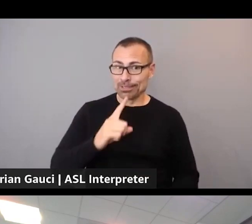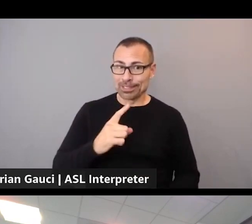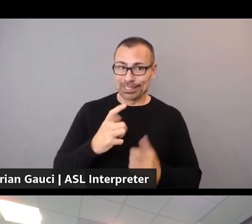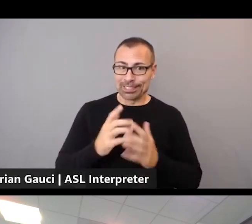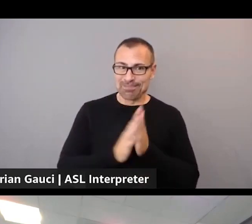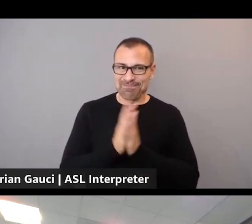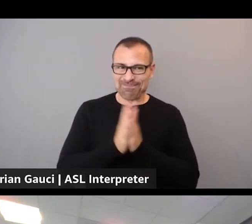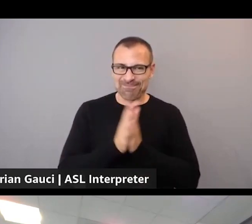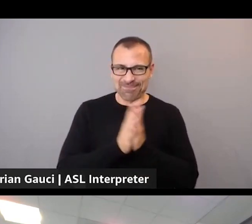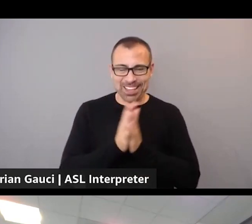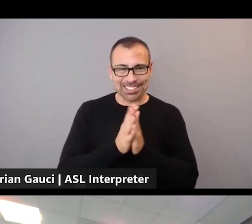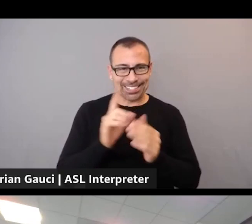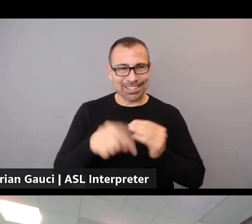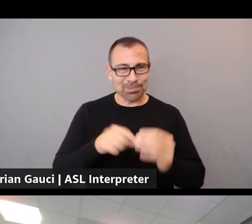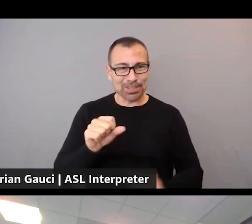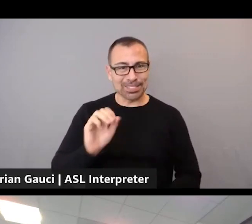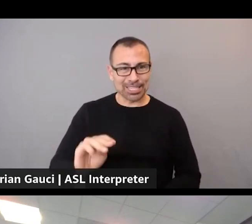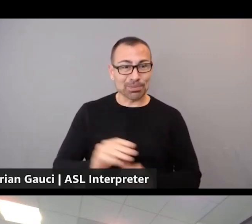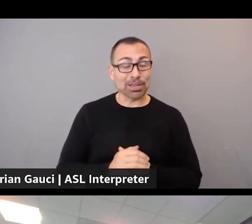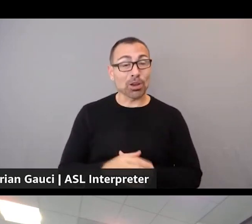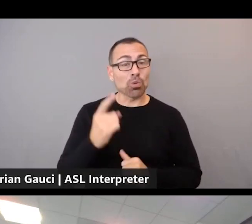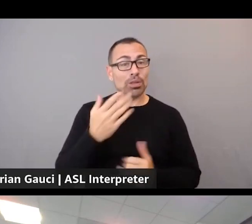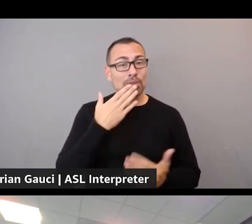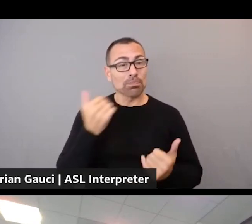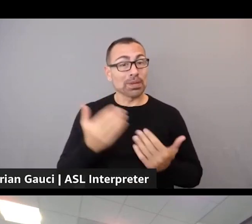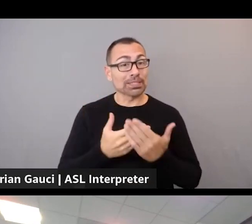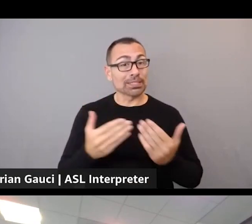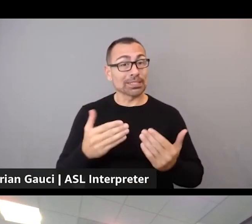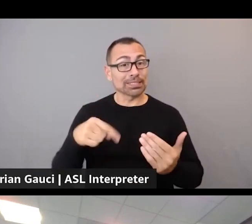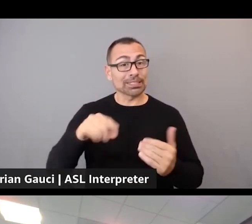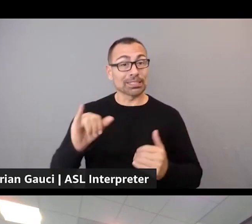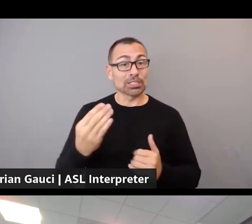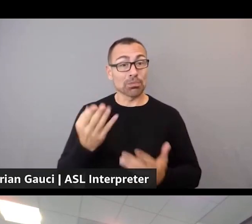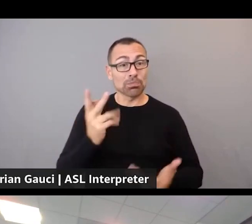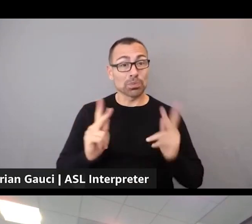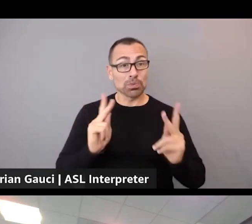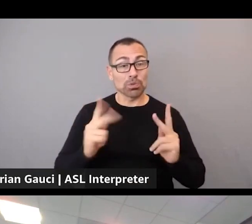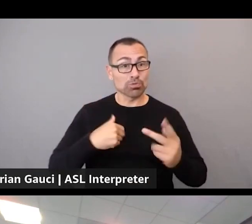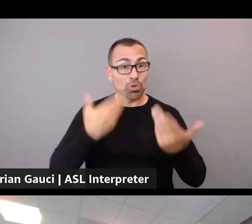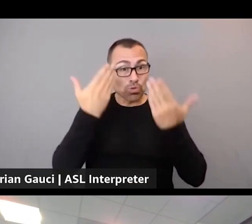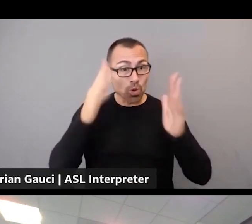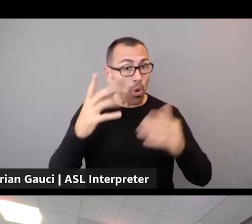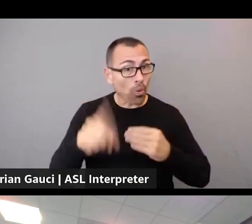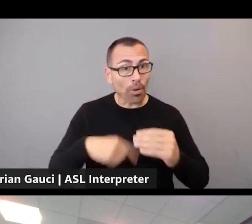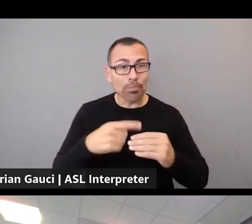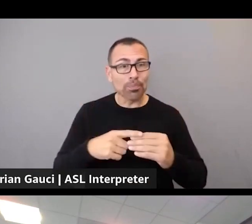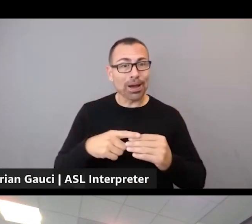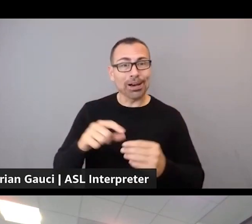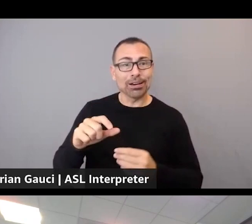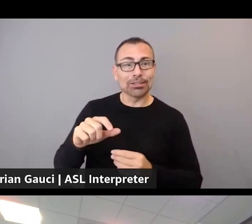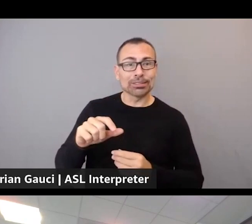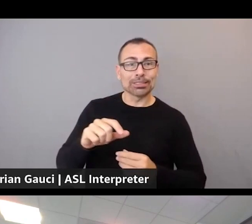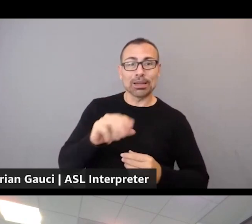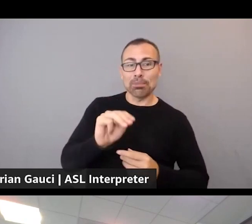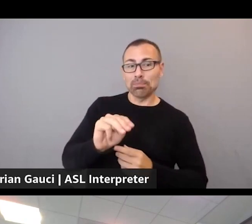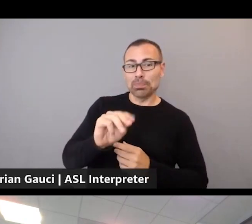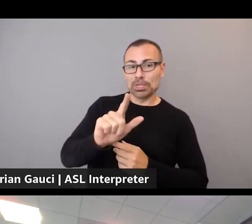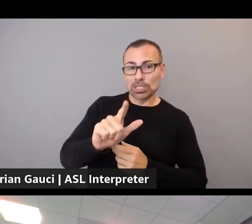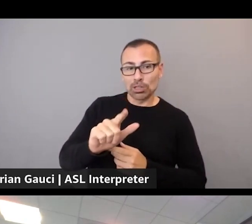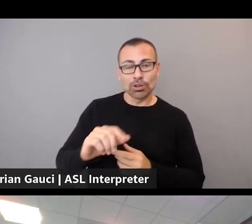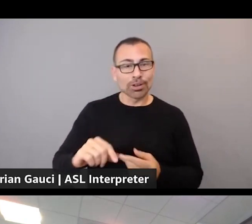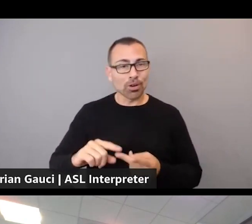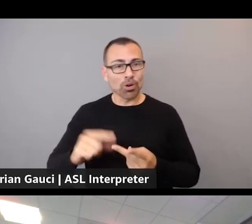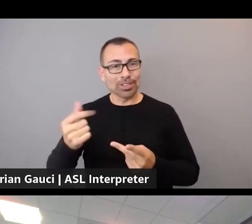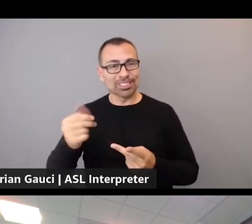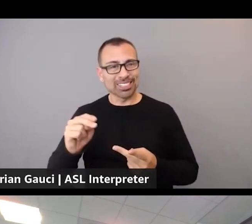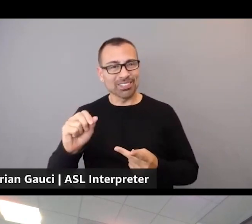best things in the job is people who might not have heard about machine learning or generative AI are finally excited for me to talk about my